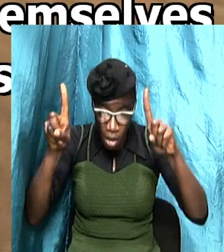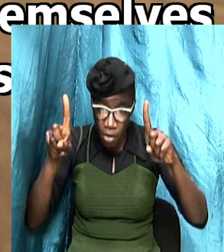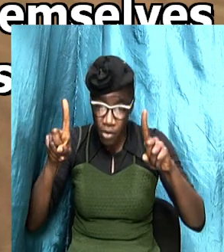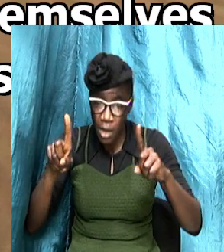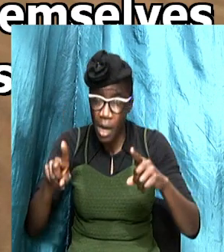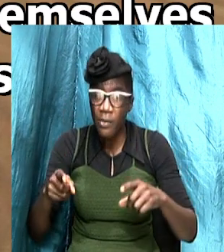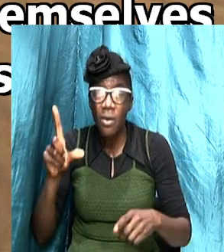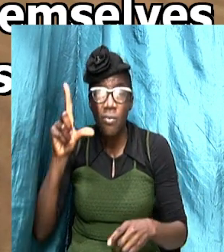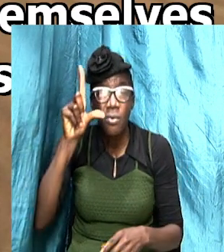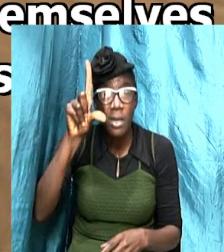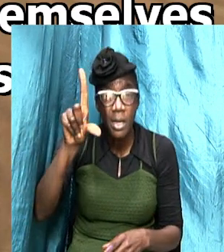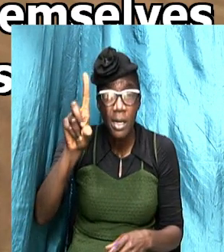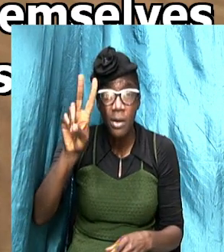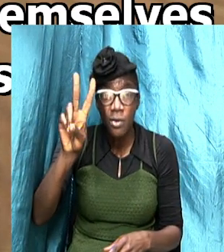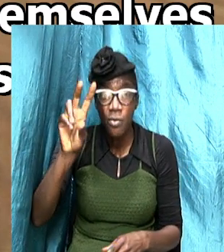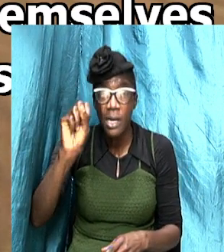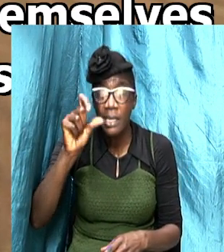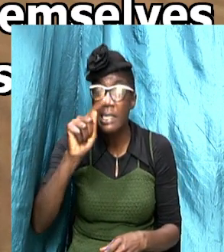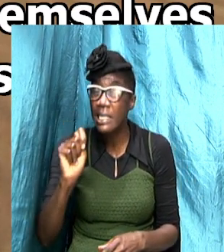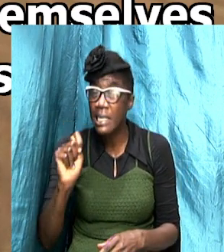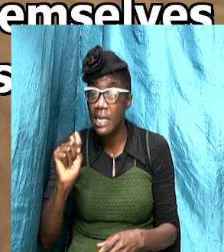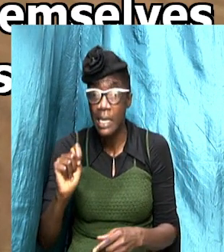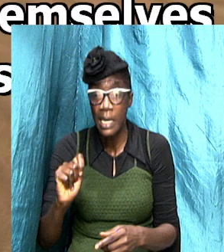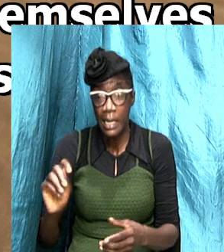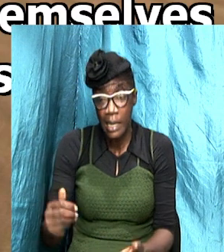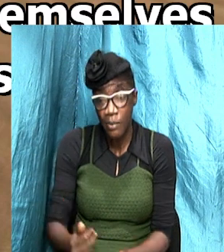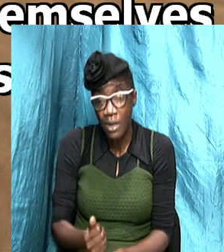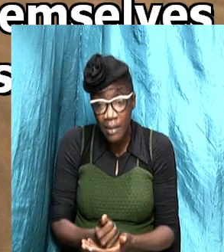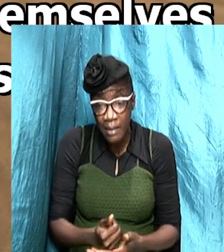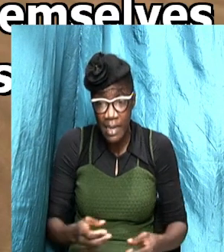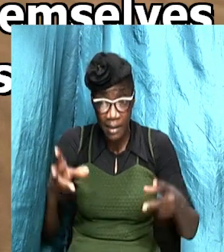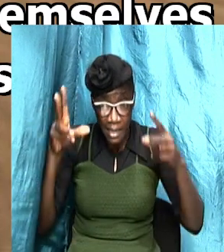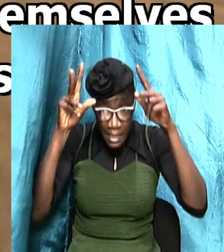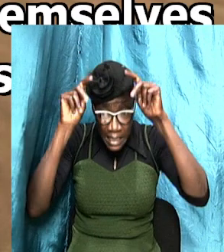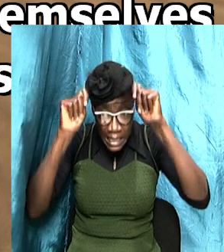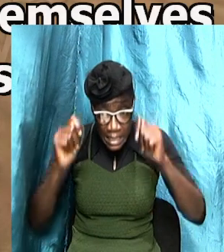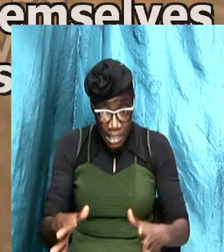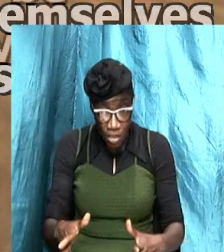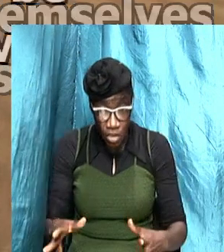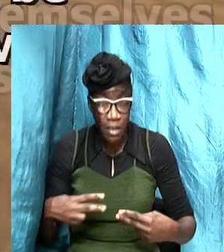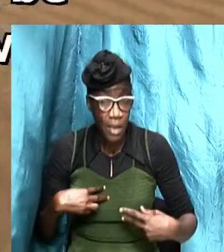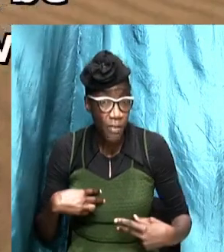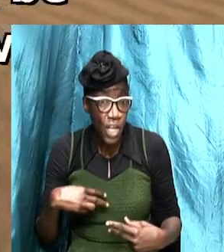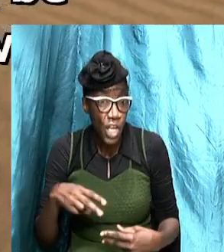they heap to themselves teachers having itching ears